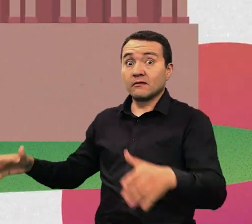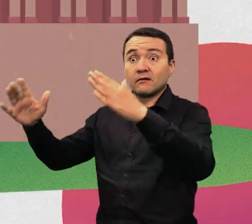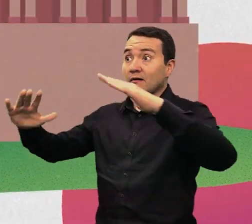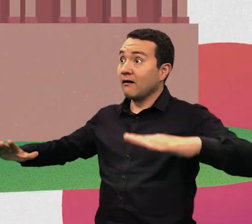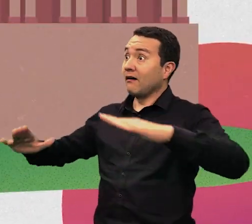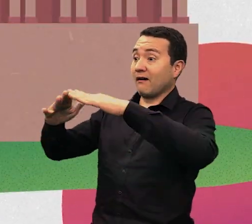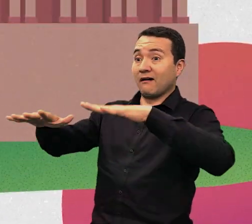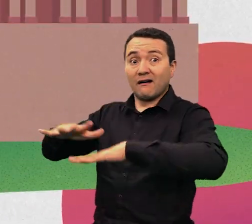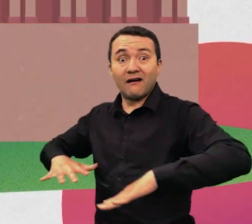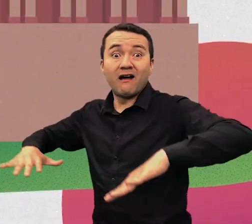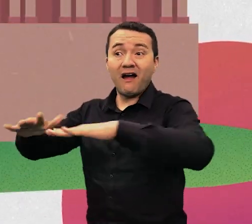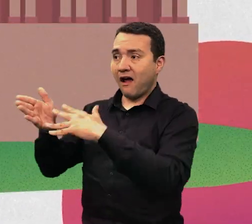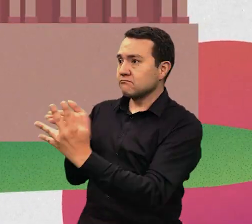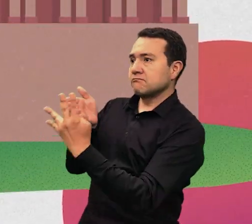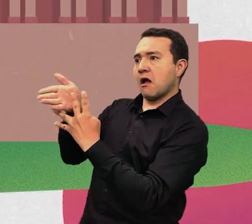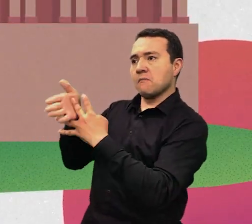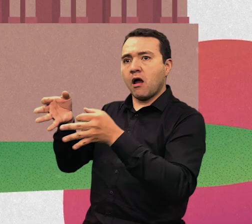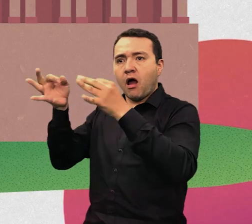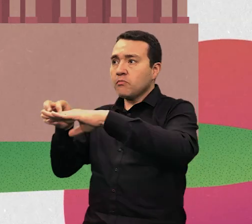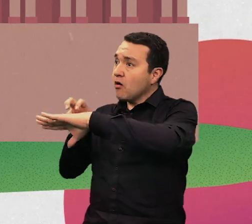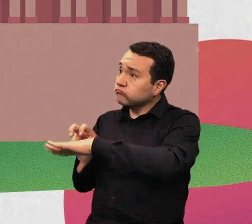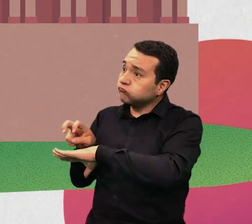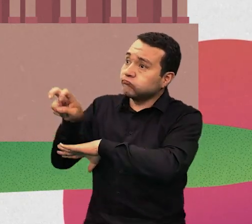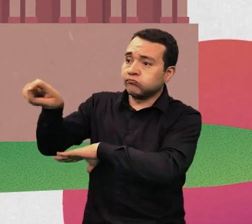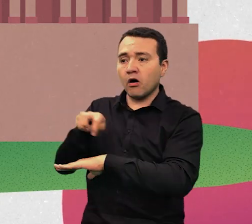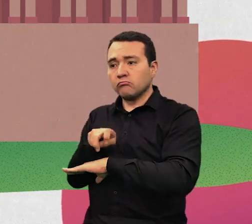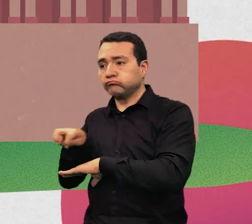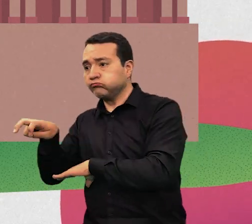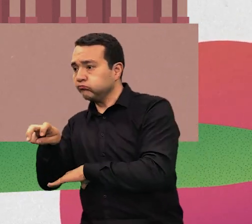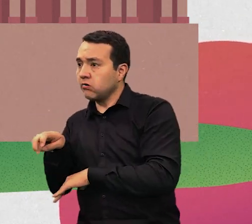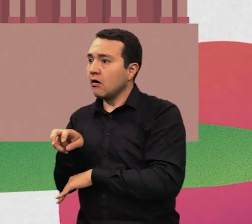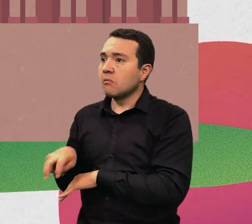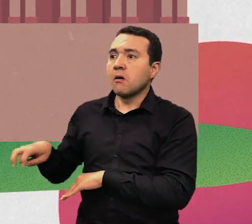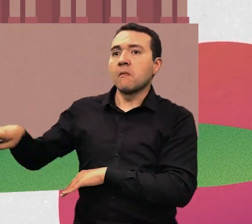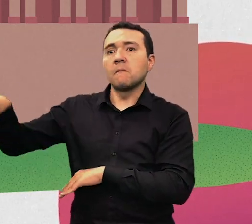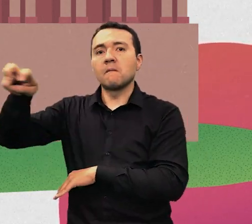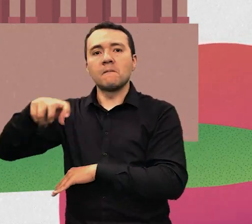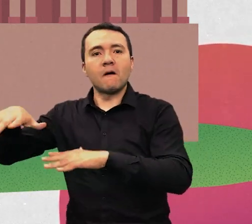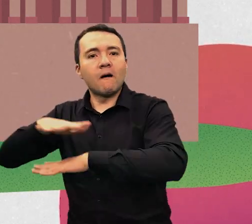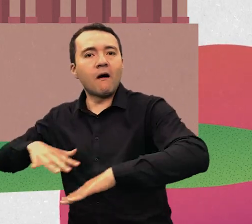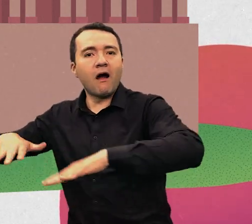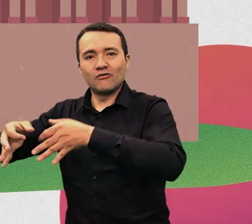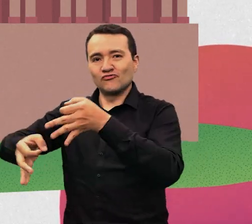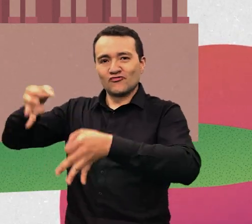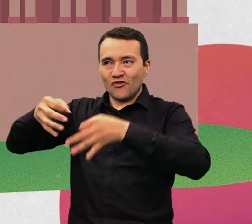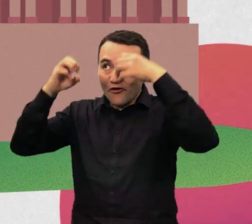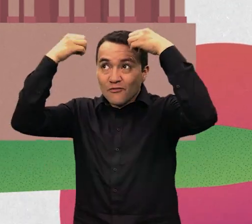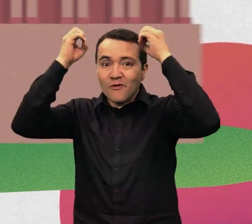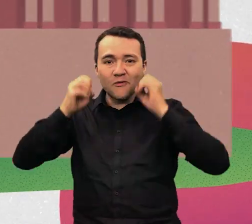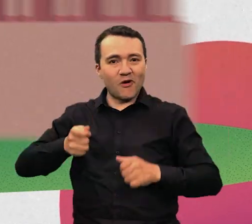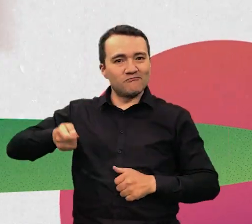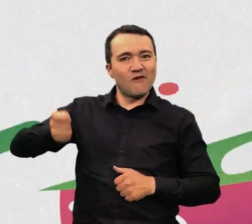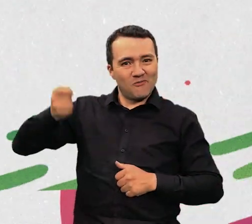Guarantee full accessibility to physical spaces and facilities of the courts and tribunals of justice.